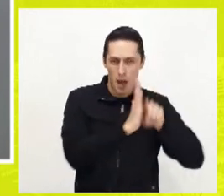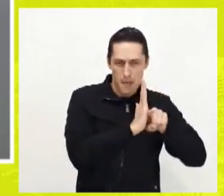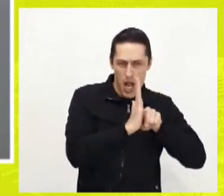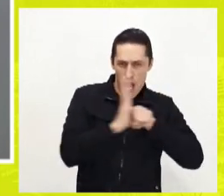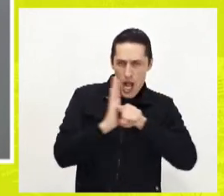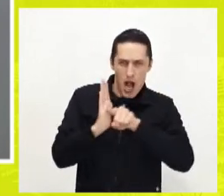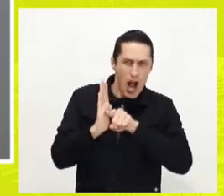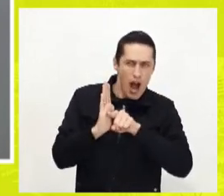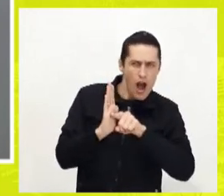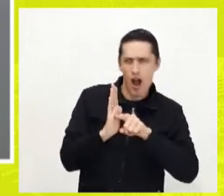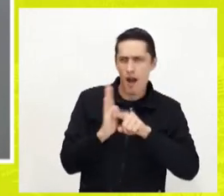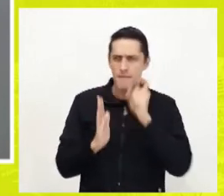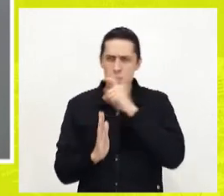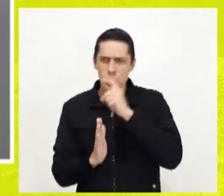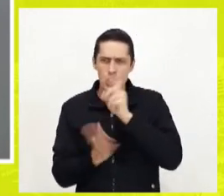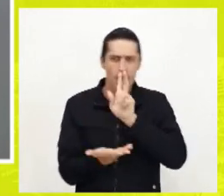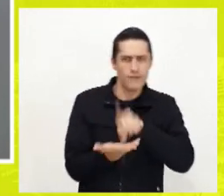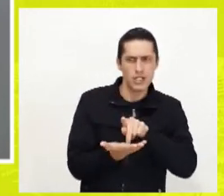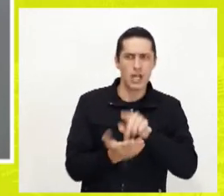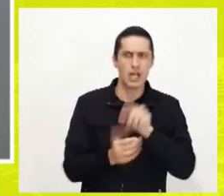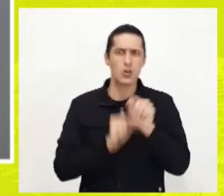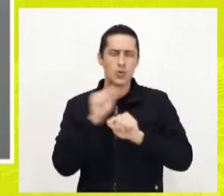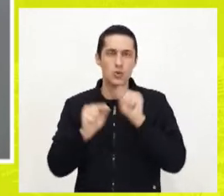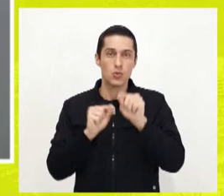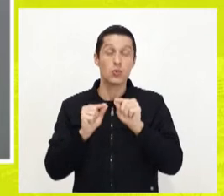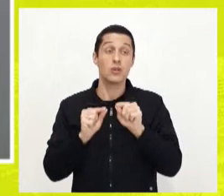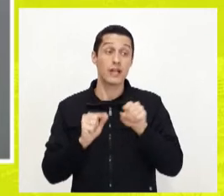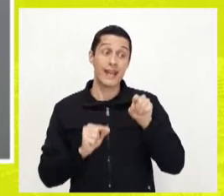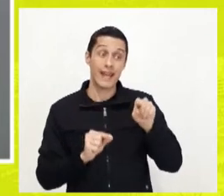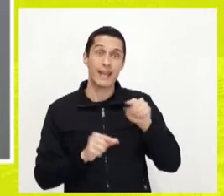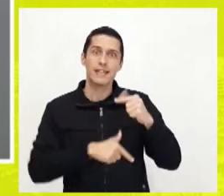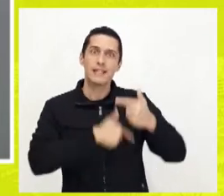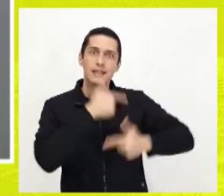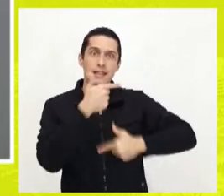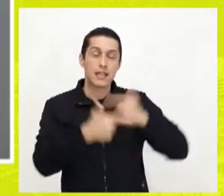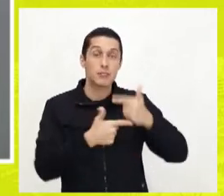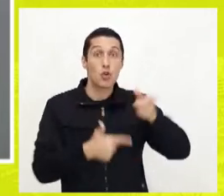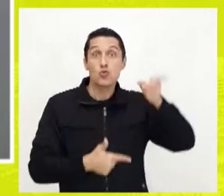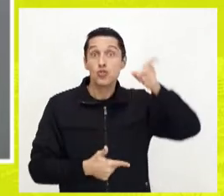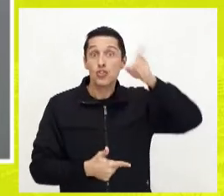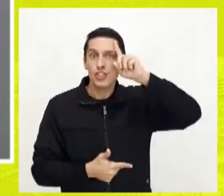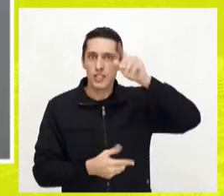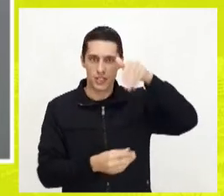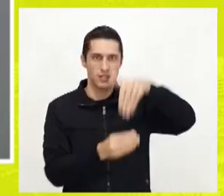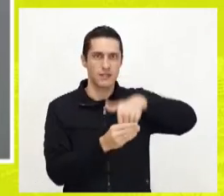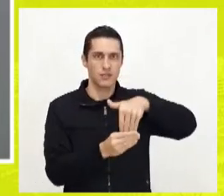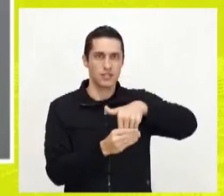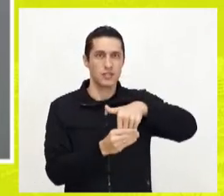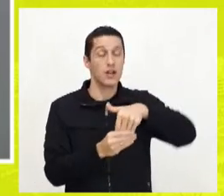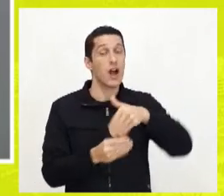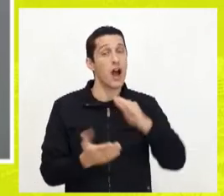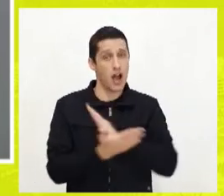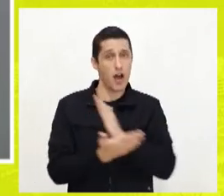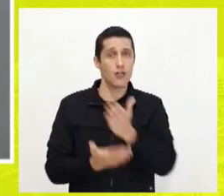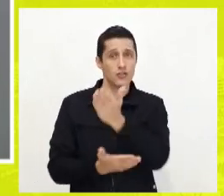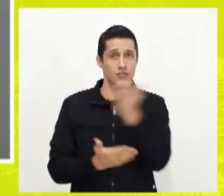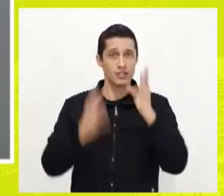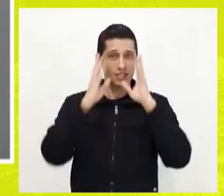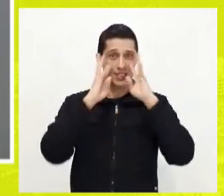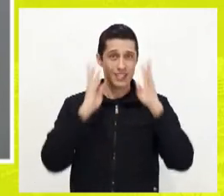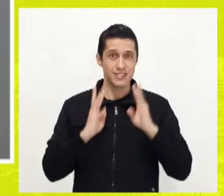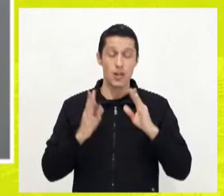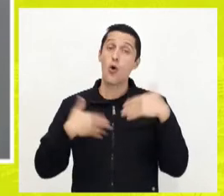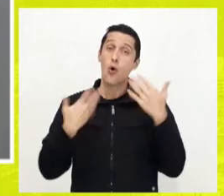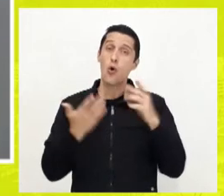that uh actively acted on the elections day maybe some of you who are watching us or who will